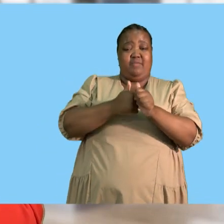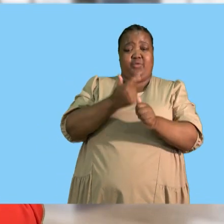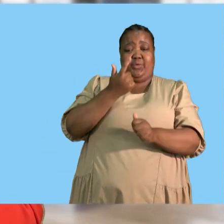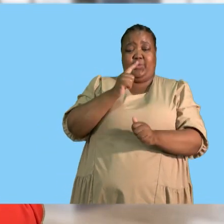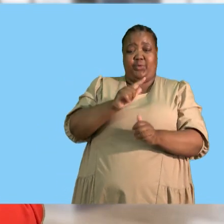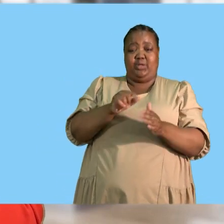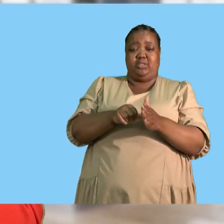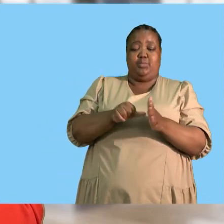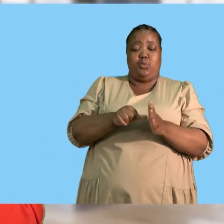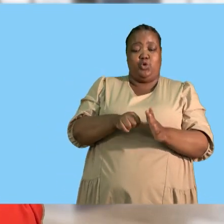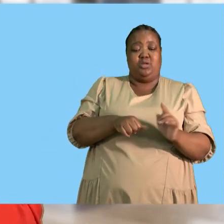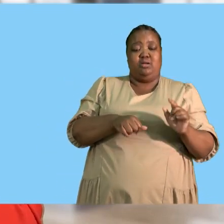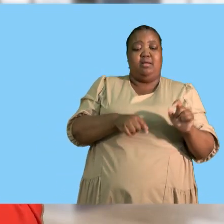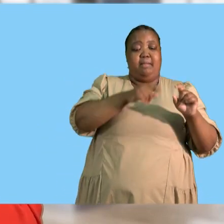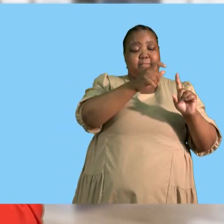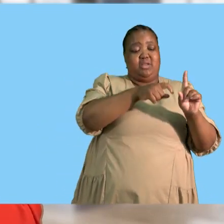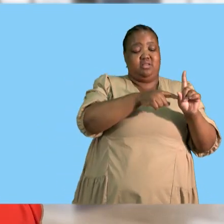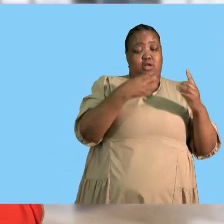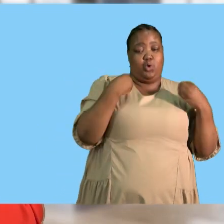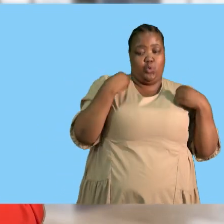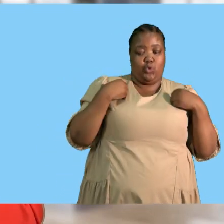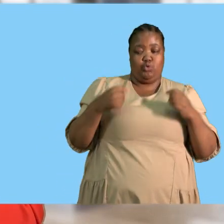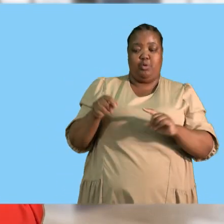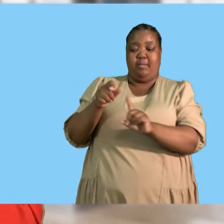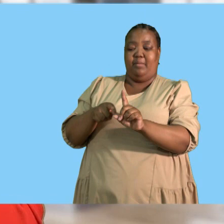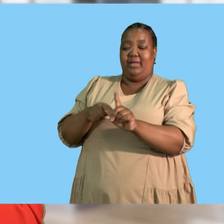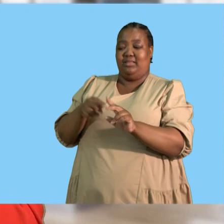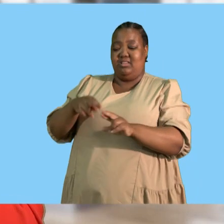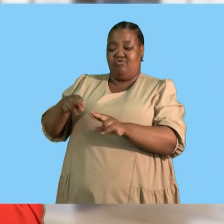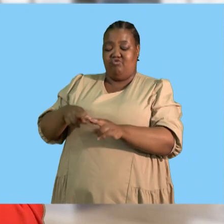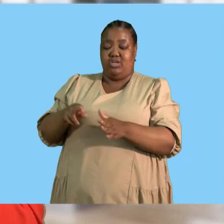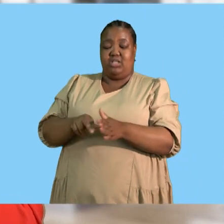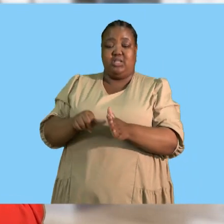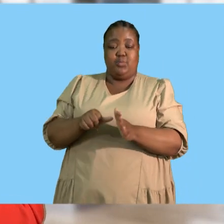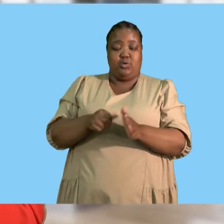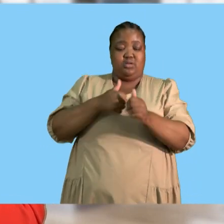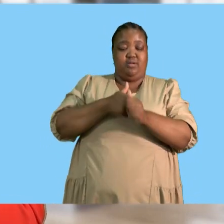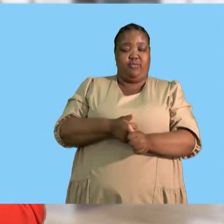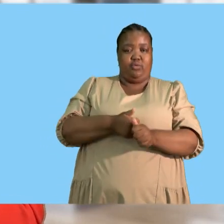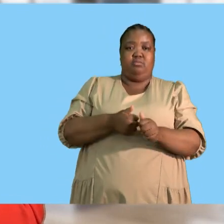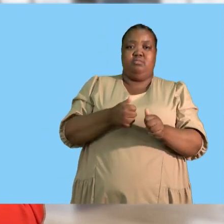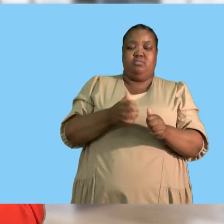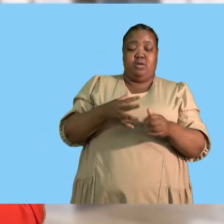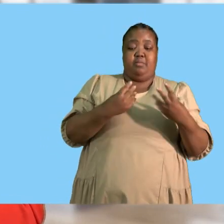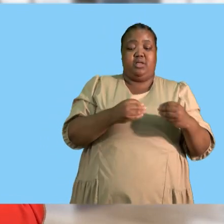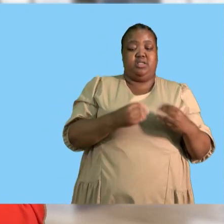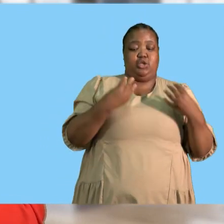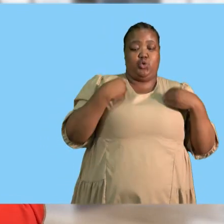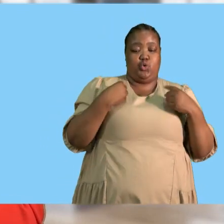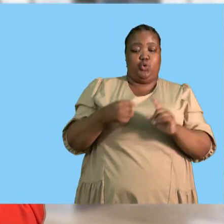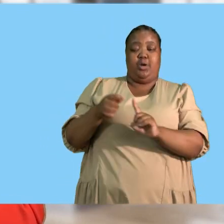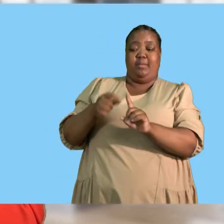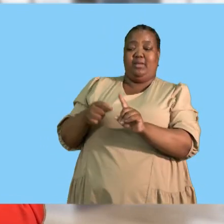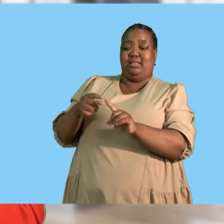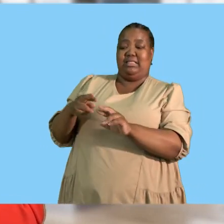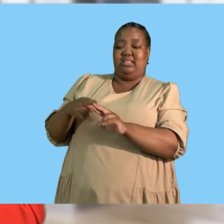important for the lessor and the lessee, the franchisor and the franchisee, so that there is no conflict that